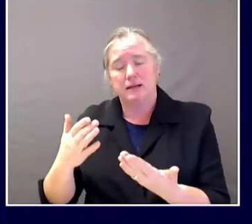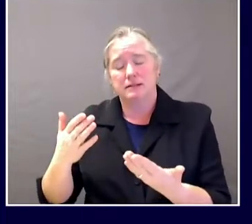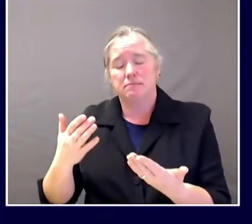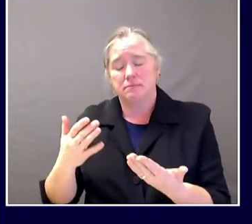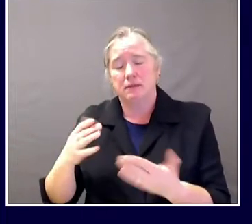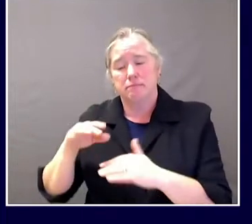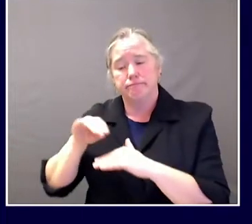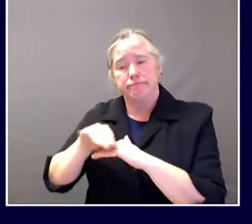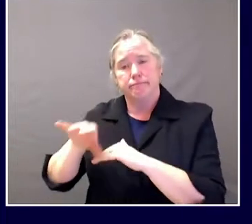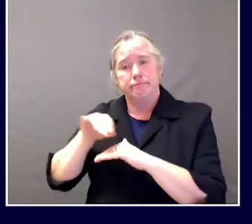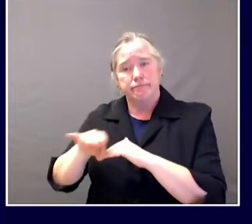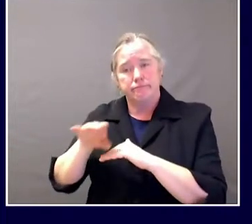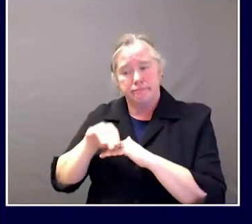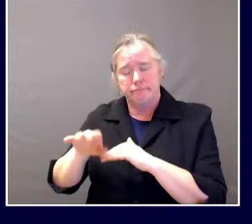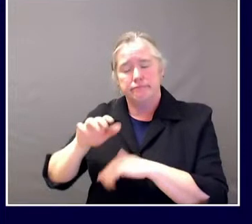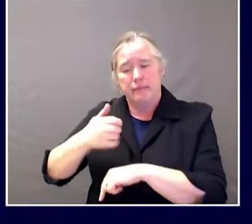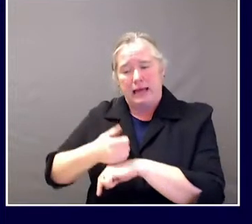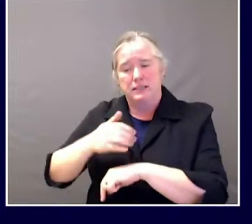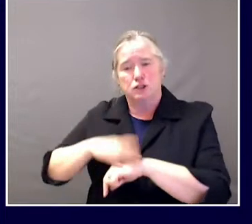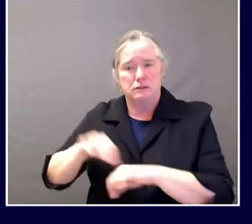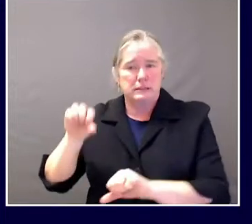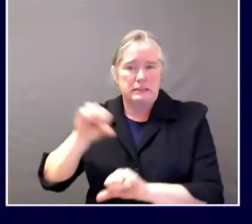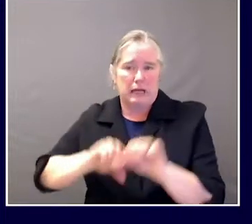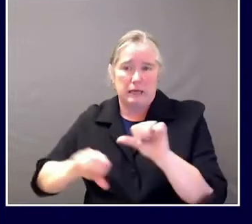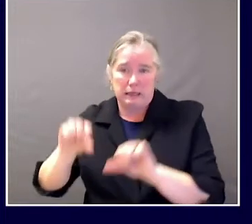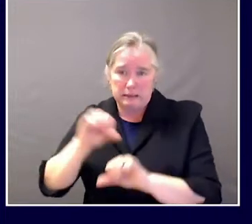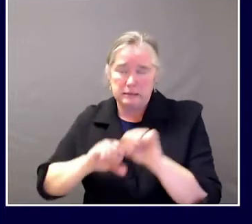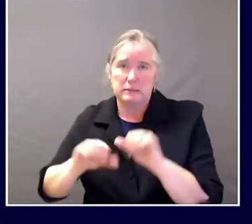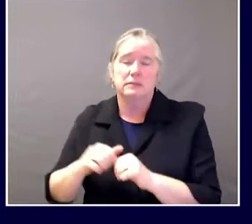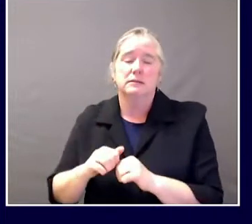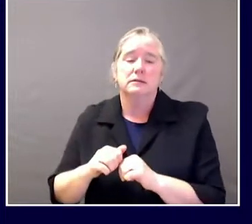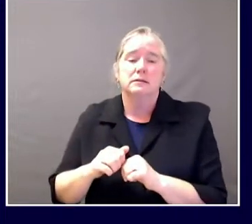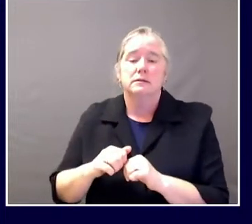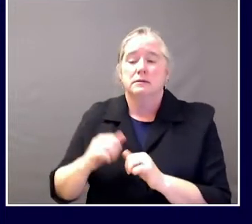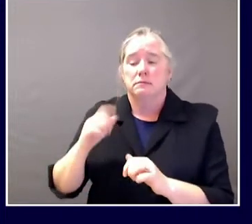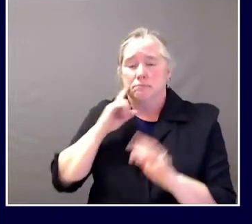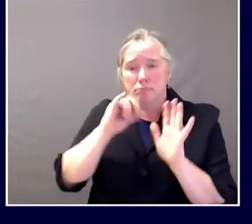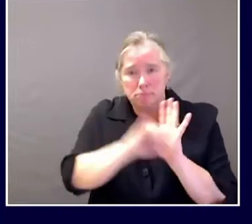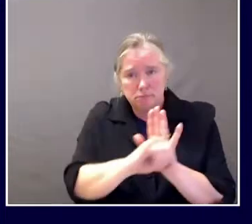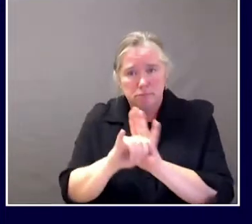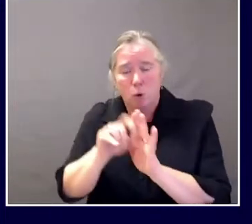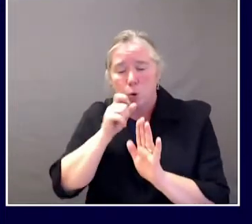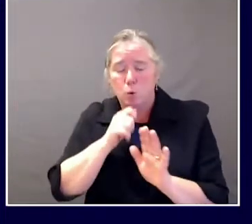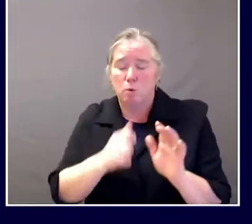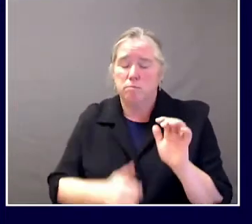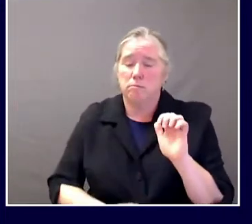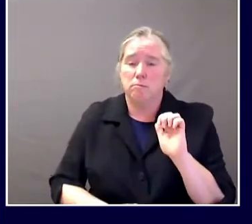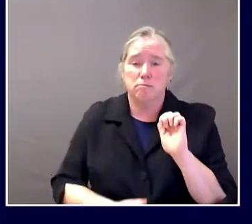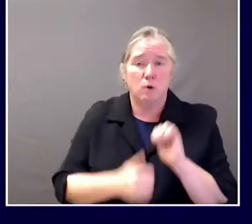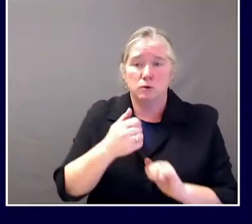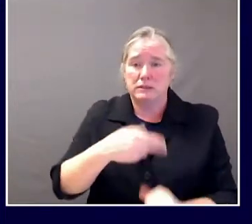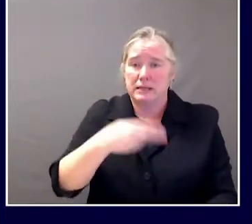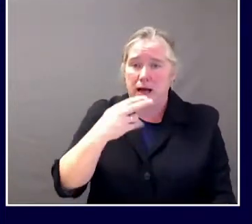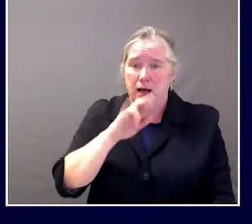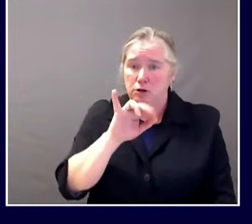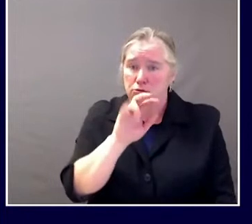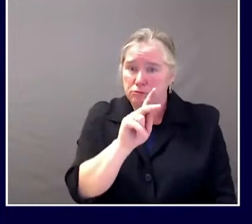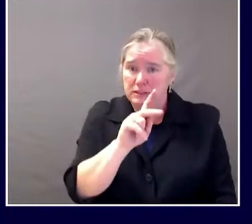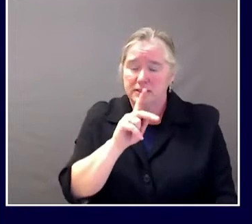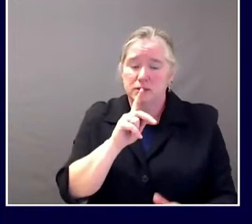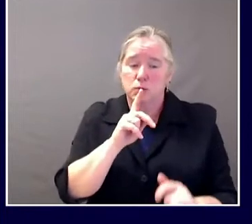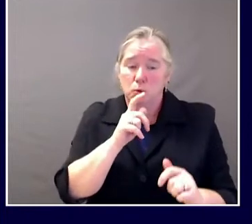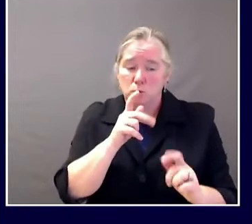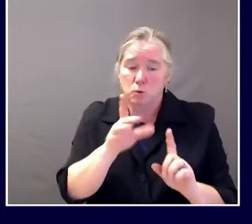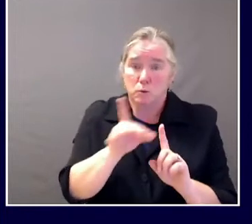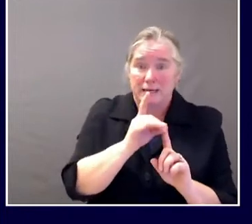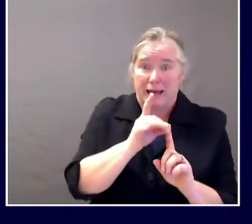epidemiology of COVID, such that those who are at the highest risk of contracting or dying from COVID-19 are the ones who are